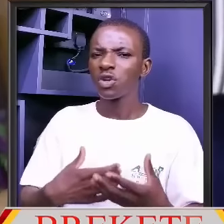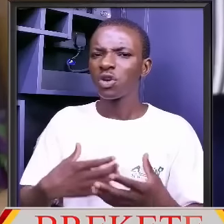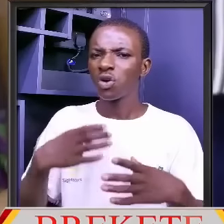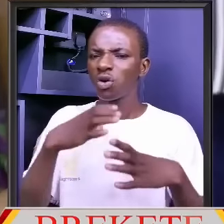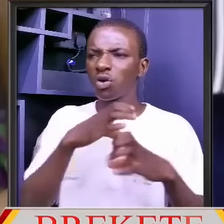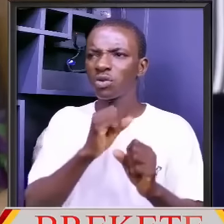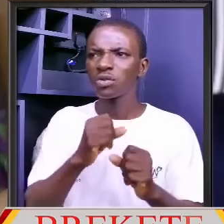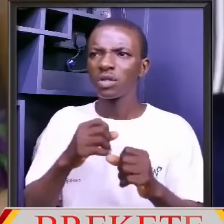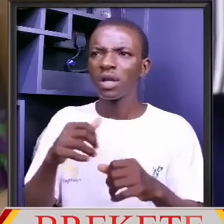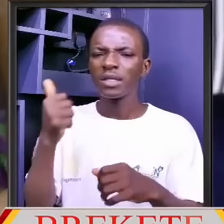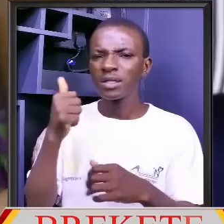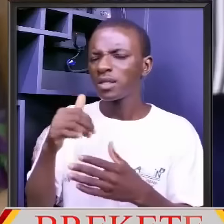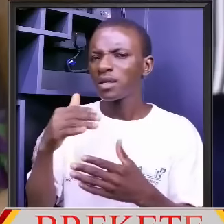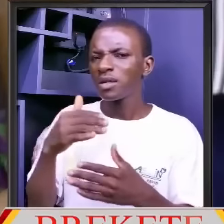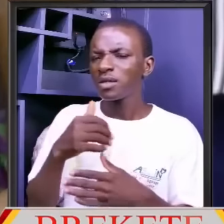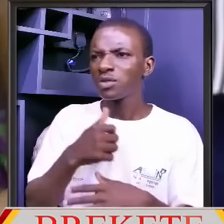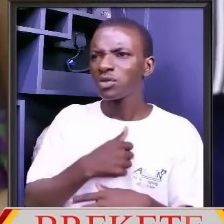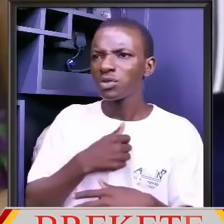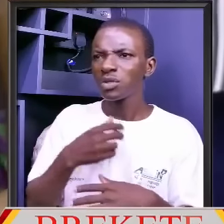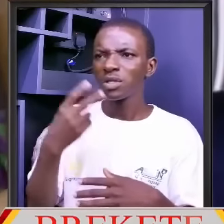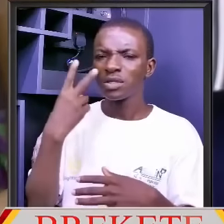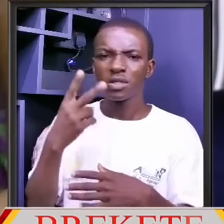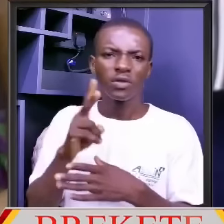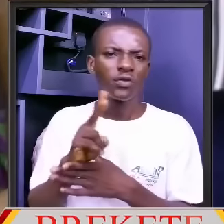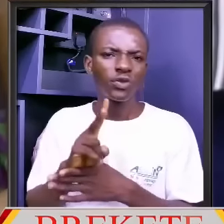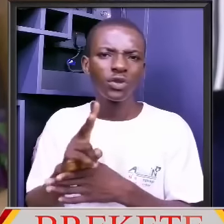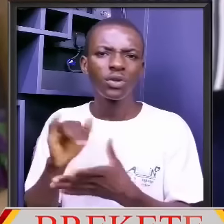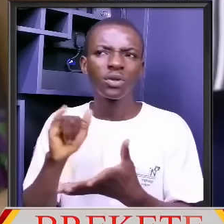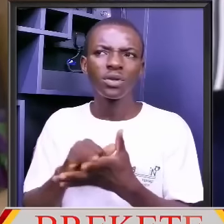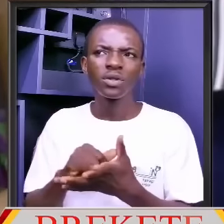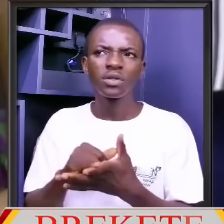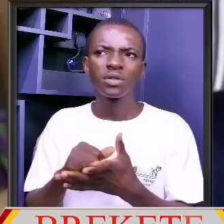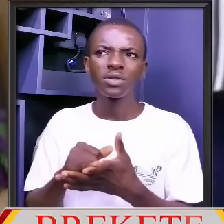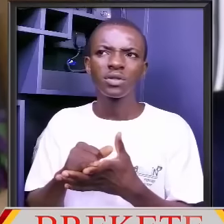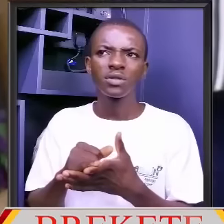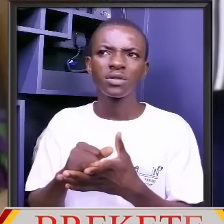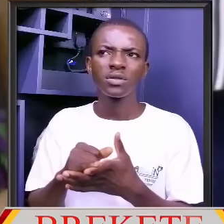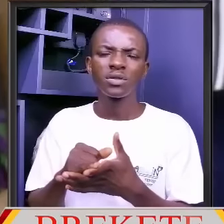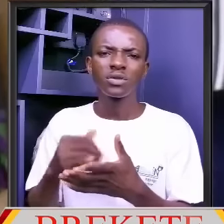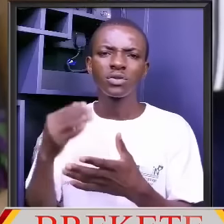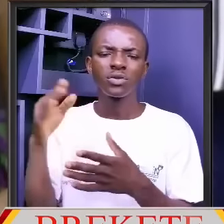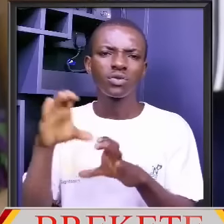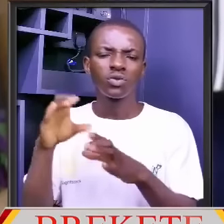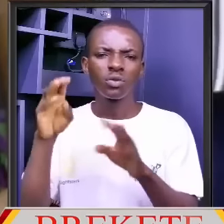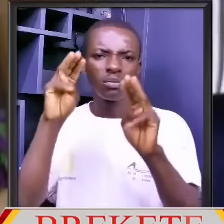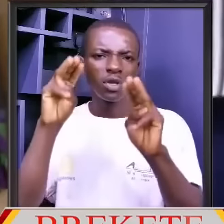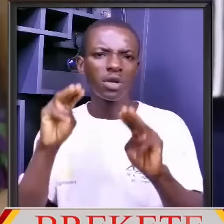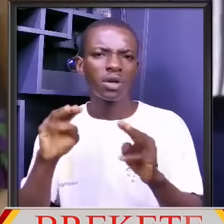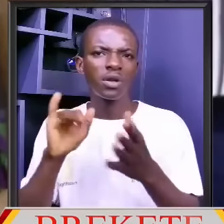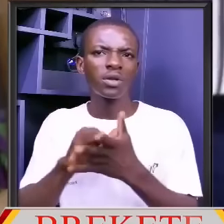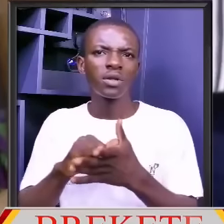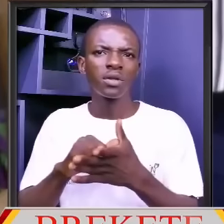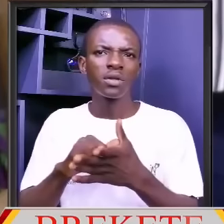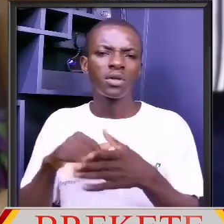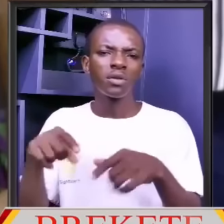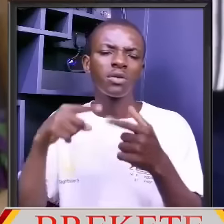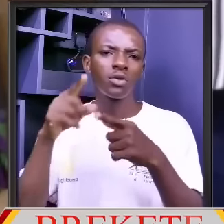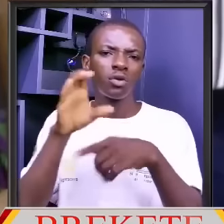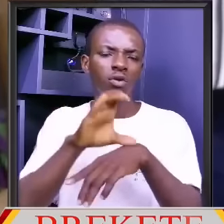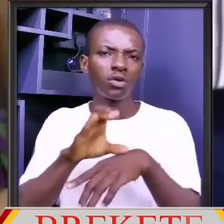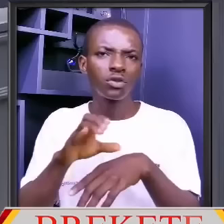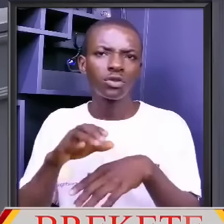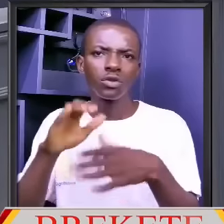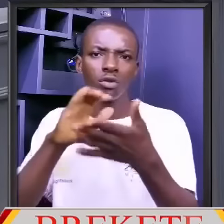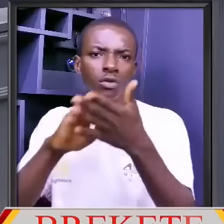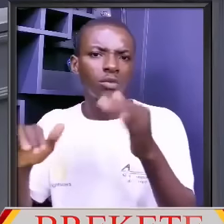and say, auntie, I beg. I dey watch a video where they go just do miracles. Person will just go church, they'll